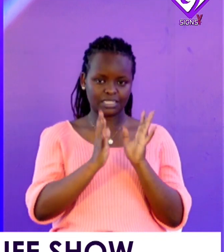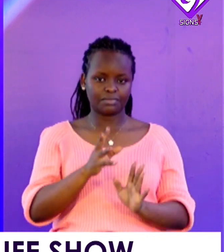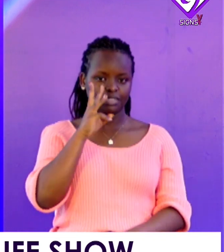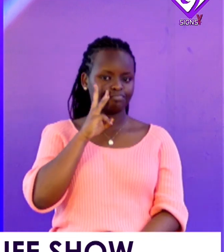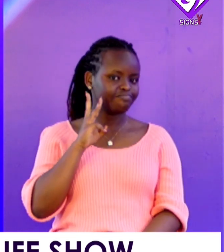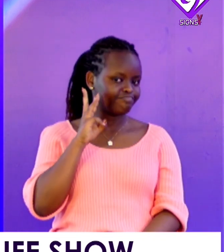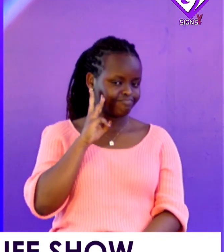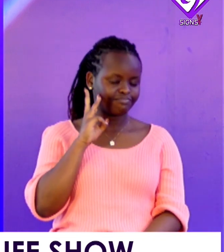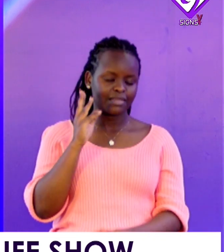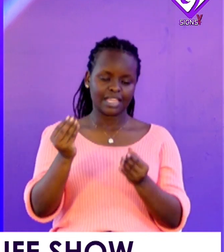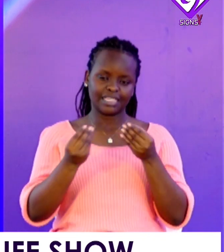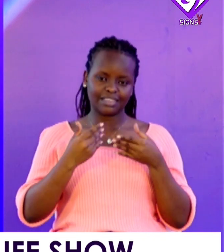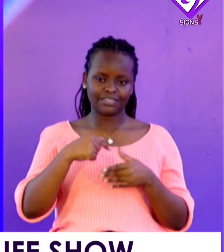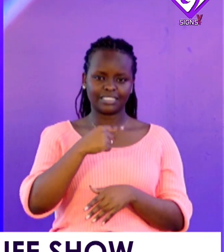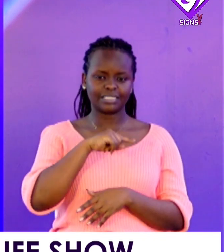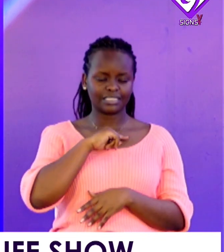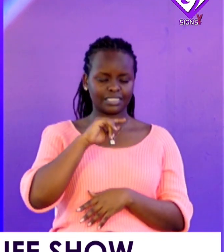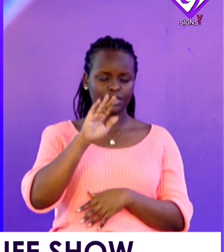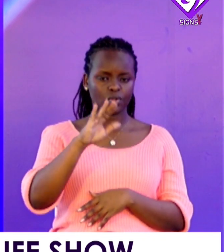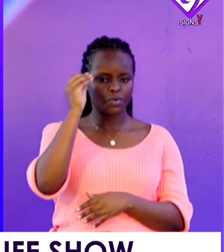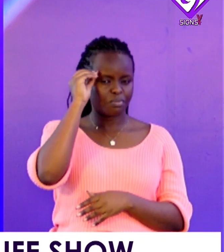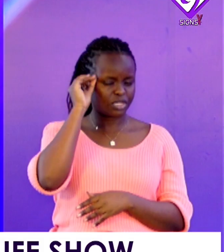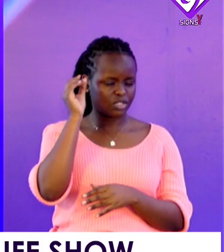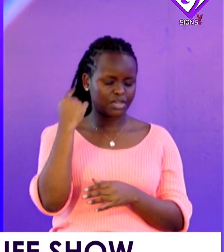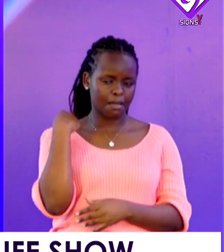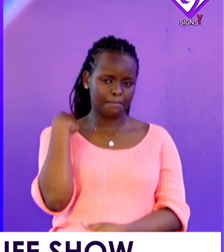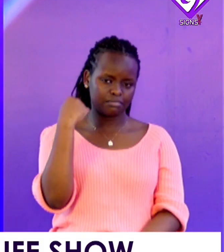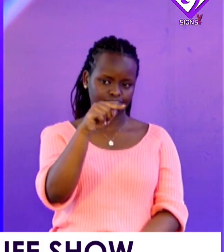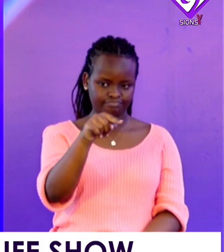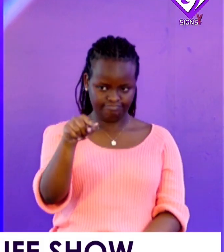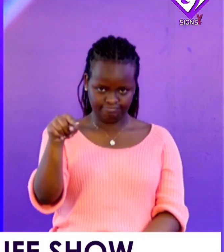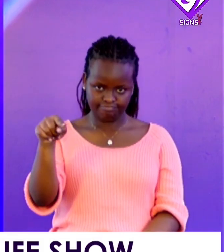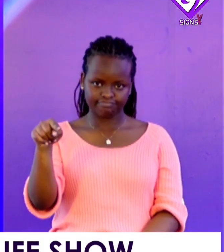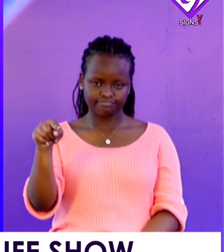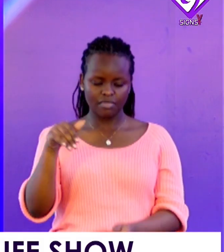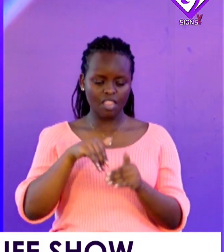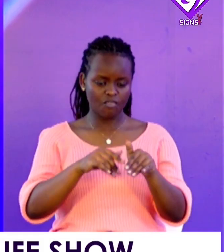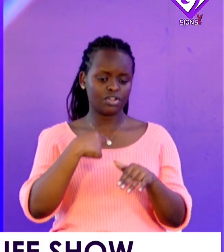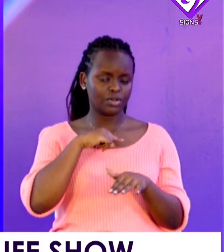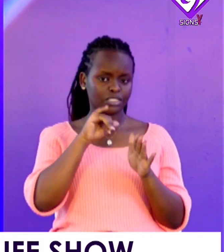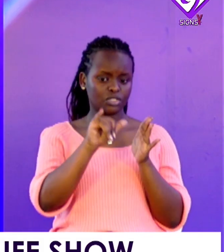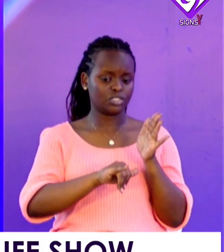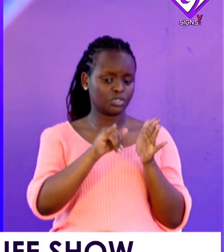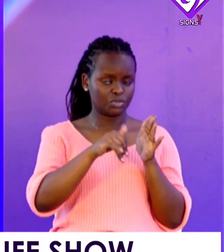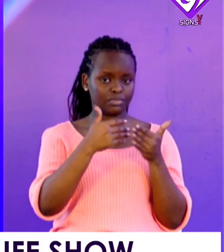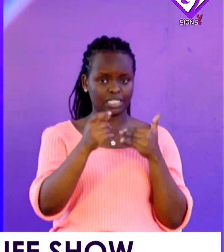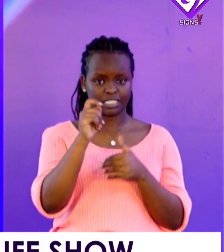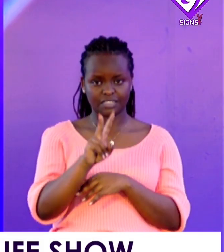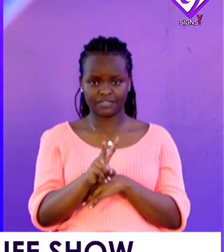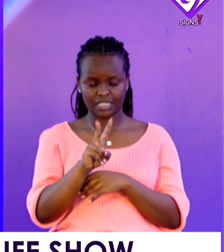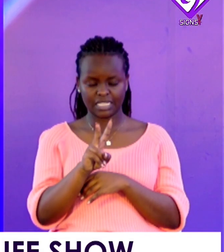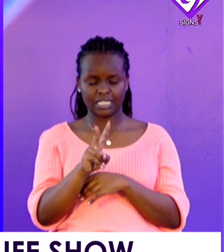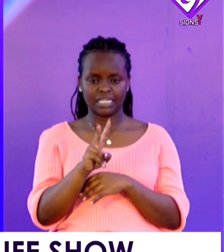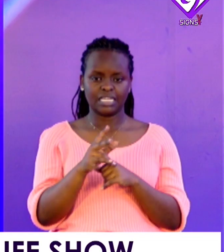been Wanjang Ethe. Give us your views on 0111 980384. Follow us on YouTube, Science TV.